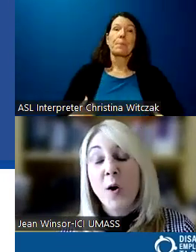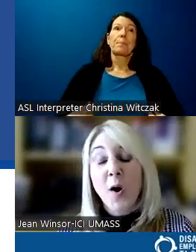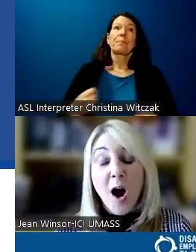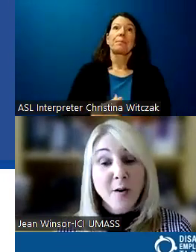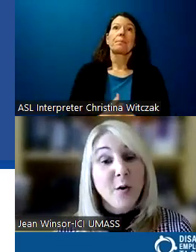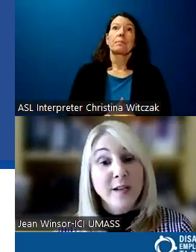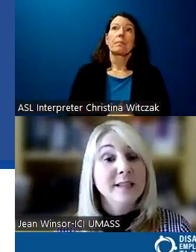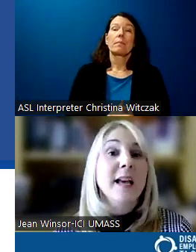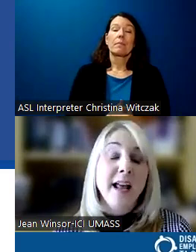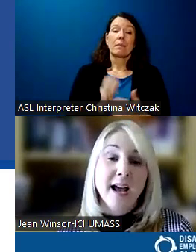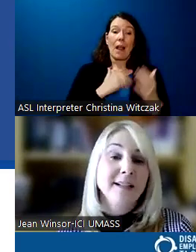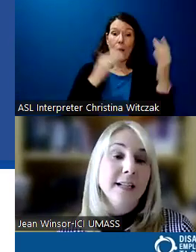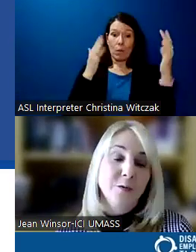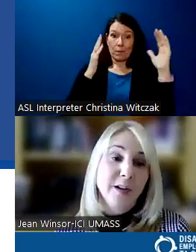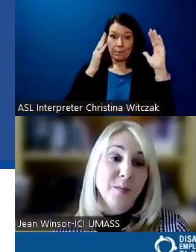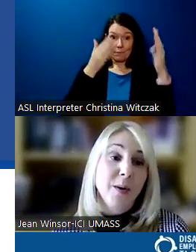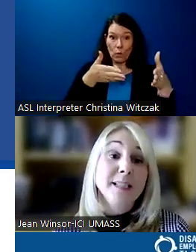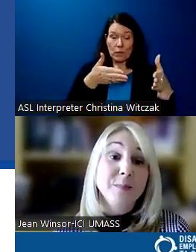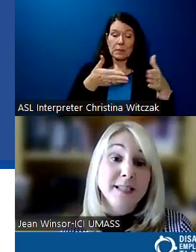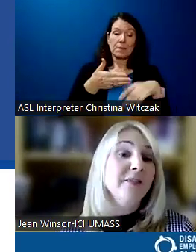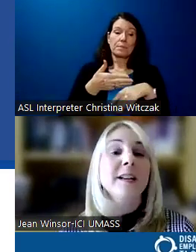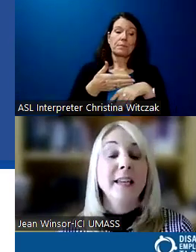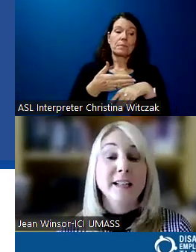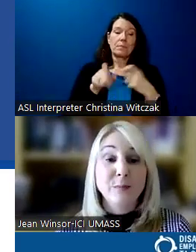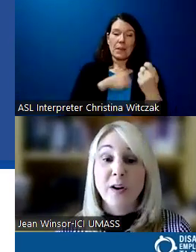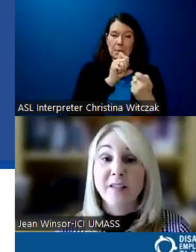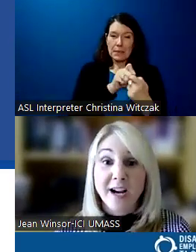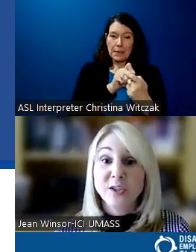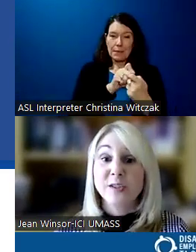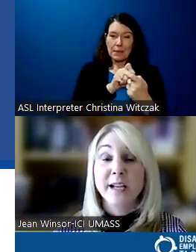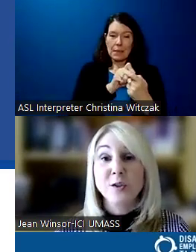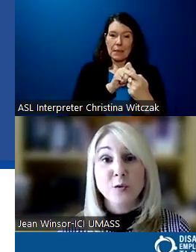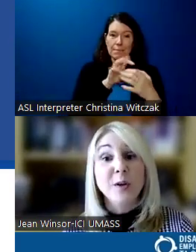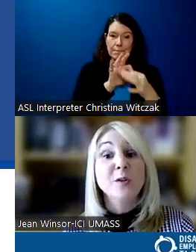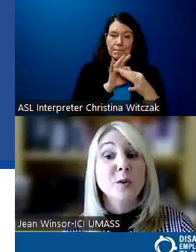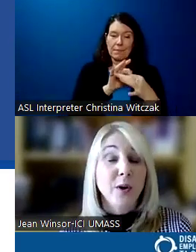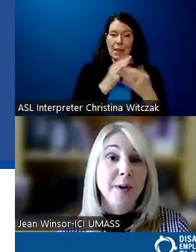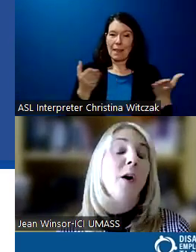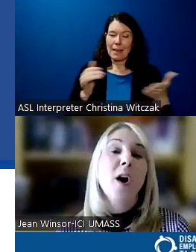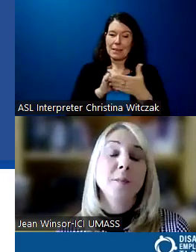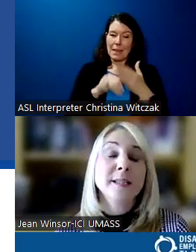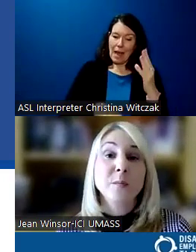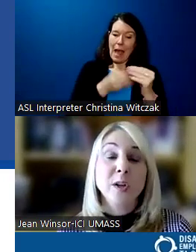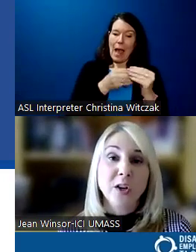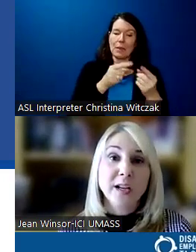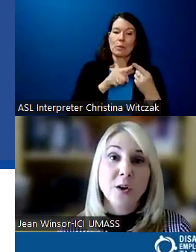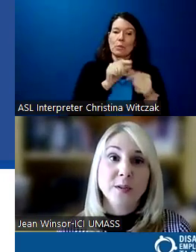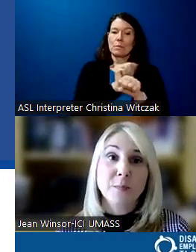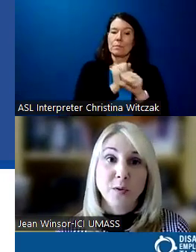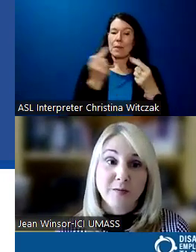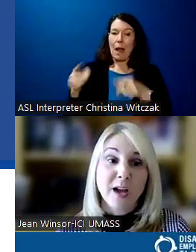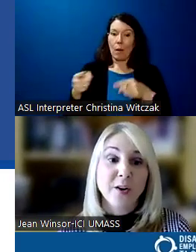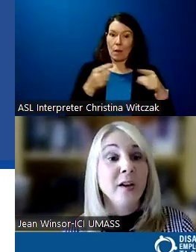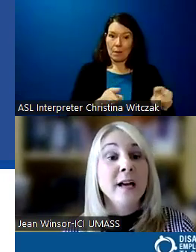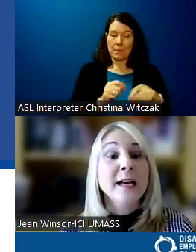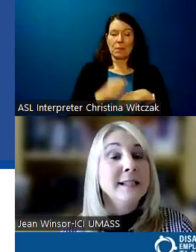So our focus on access to integrated employment is specifically exploring factors that contribute to employment outcomes, and we look at those at